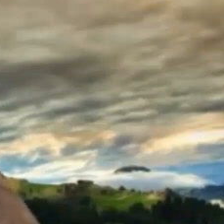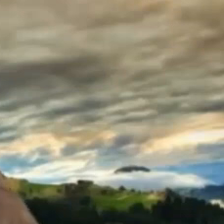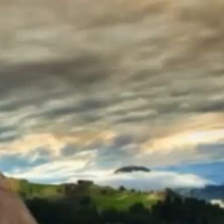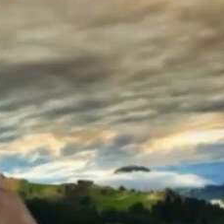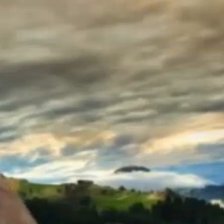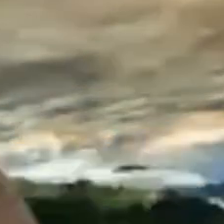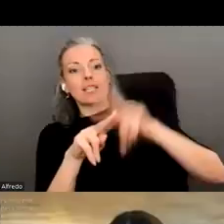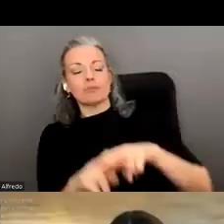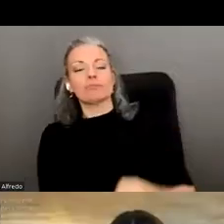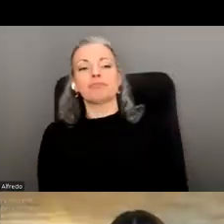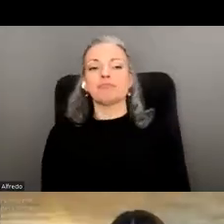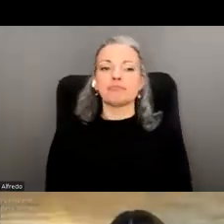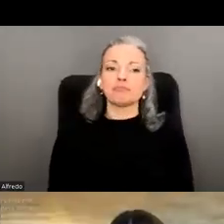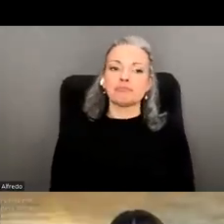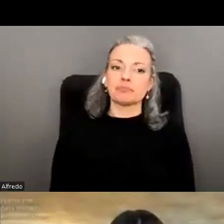All right.